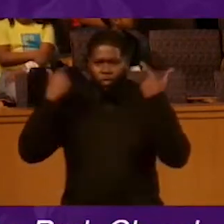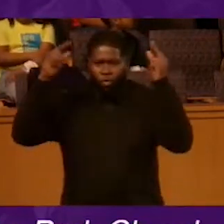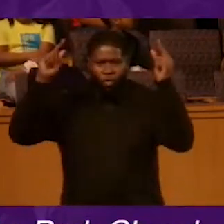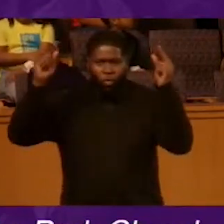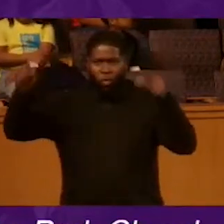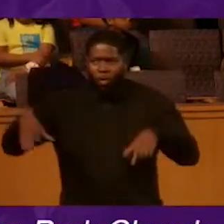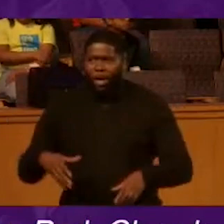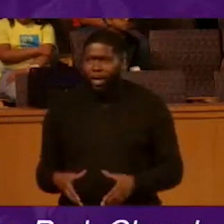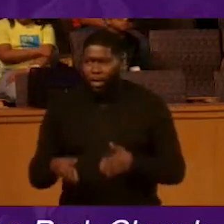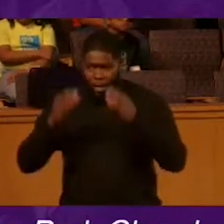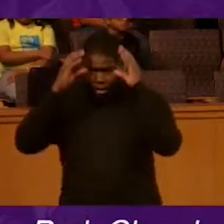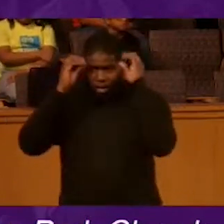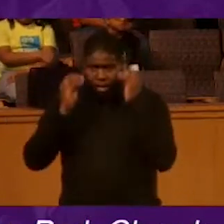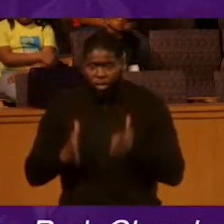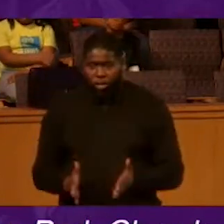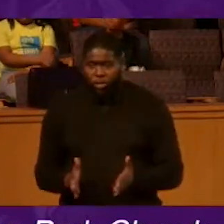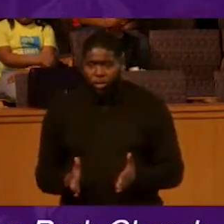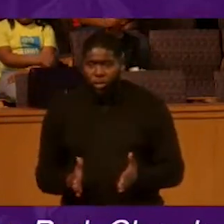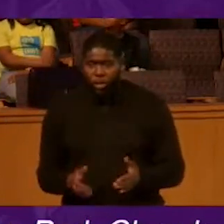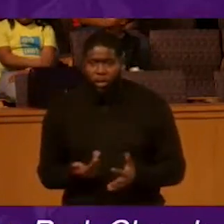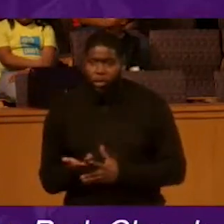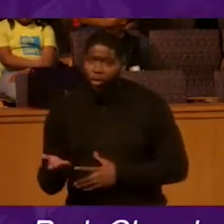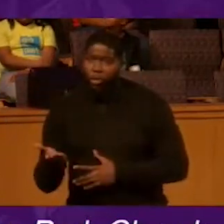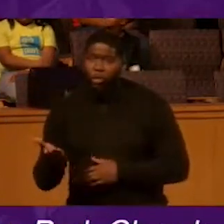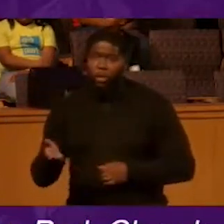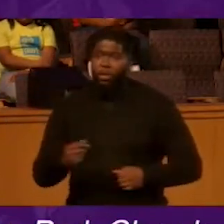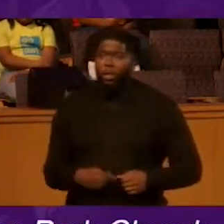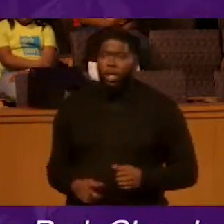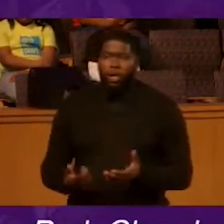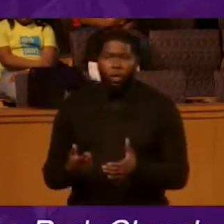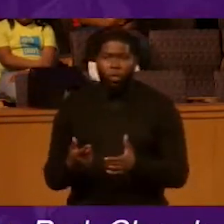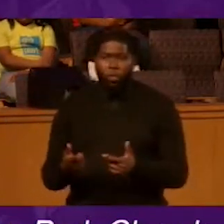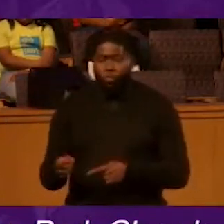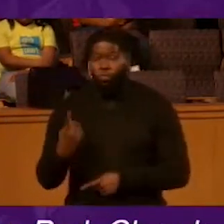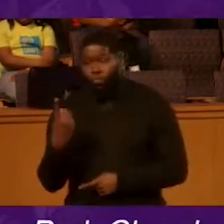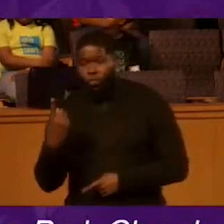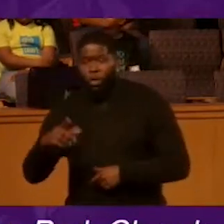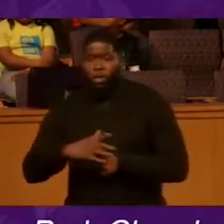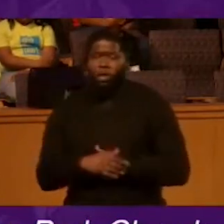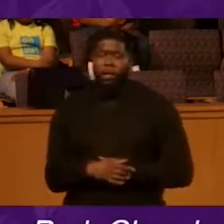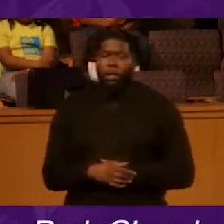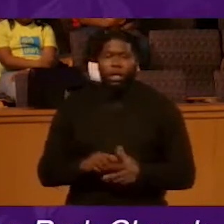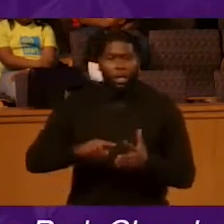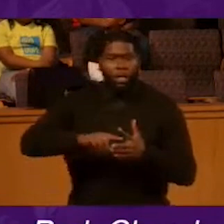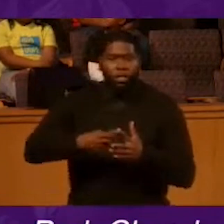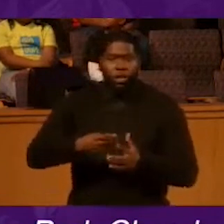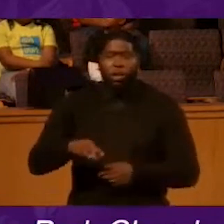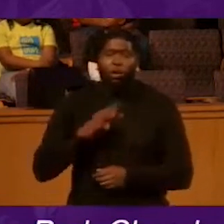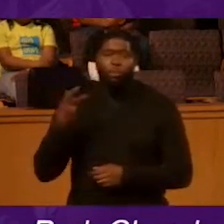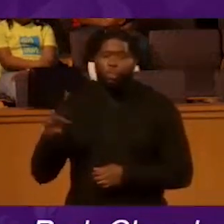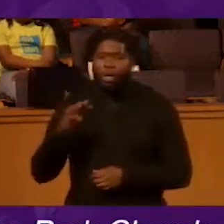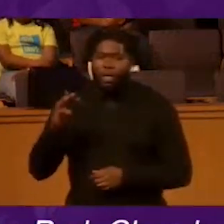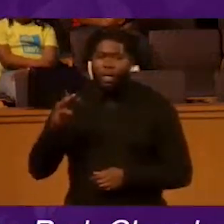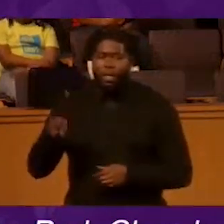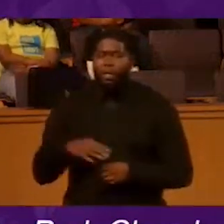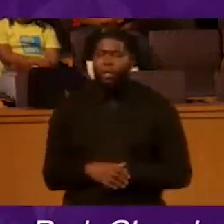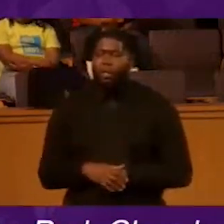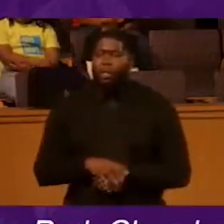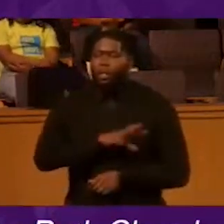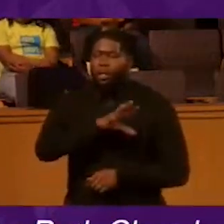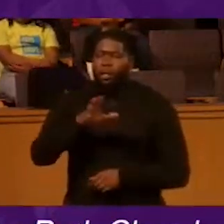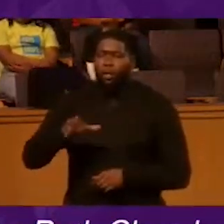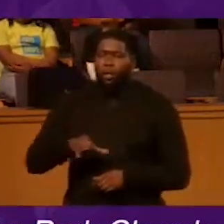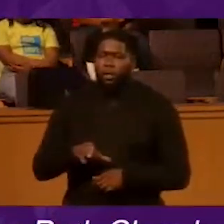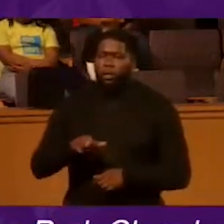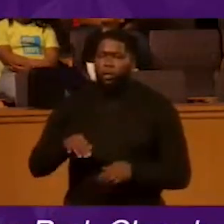teachers to go through and lead us through, and they asked me to do one of them. So I'm very excited. Starting on Monday, Cultivating the Garden of